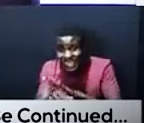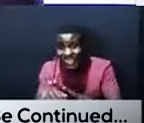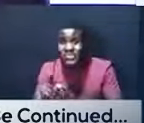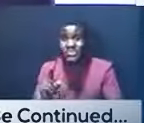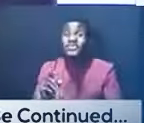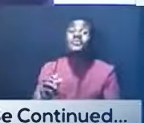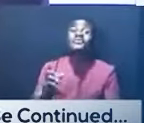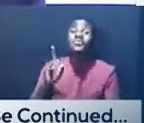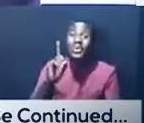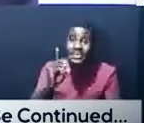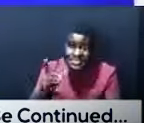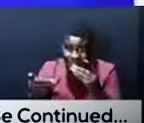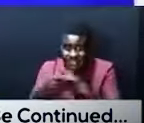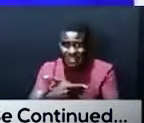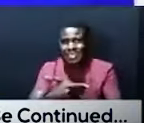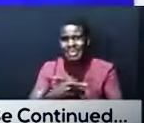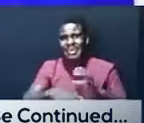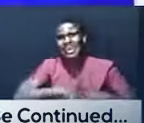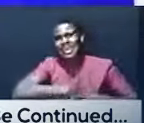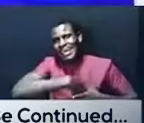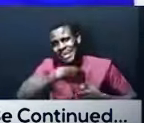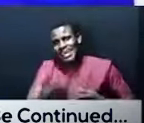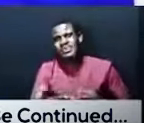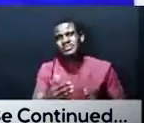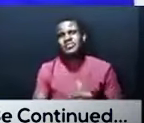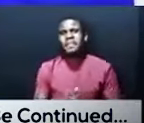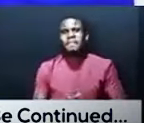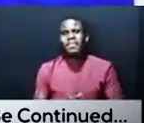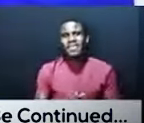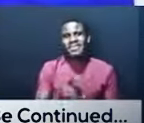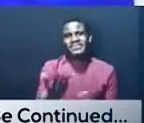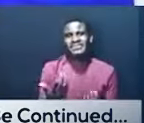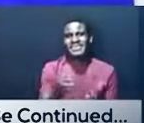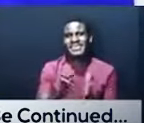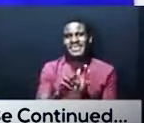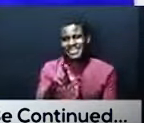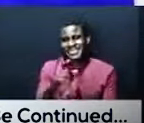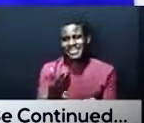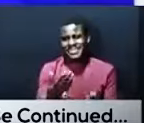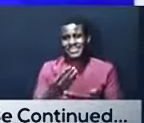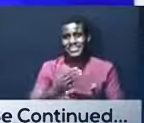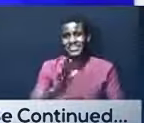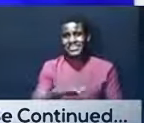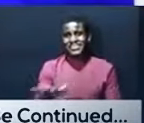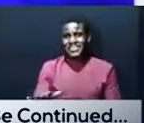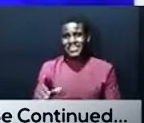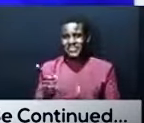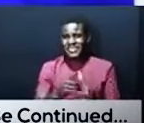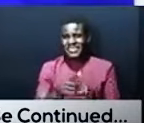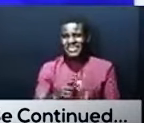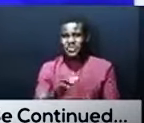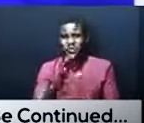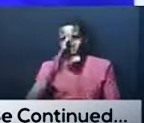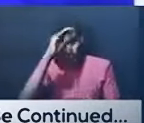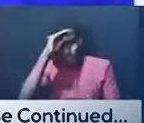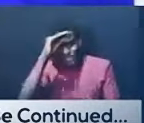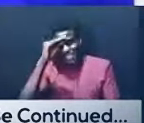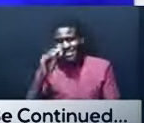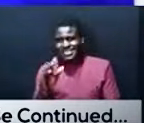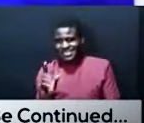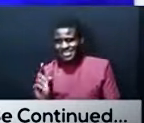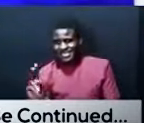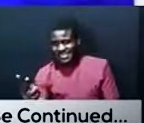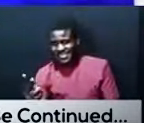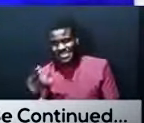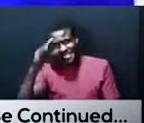You see, I had a first boy, second boy, and then when my wife fell pregnant, we